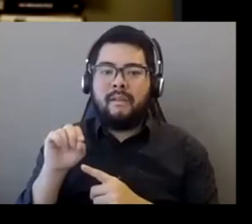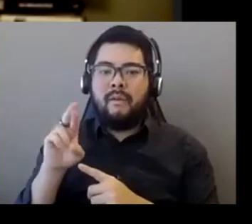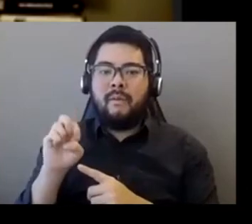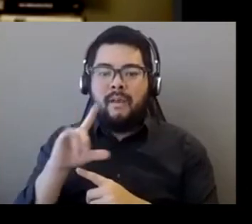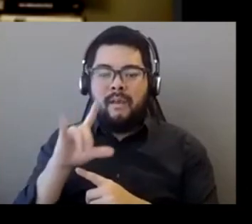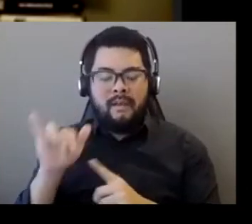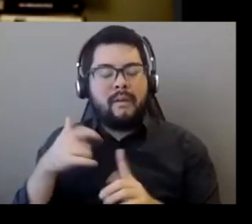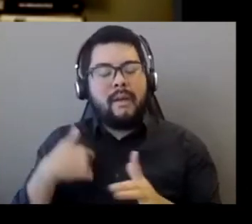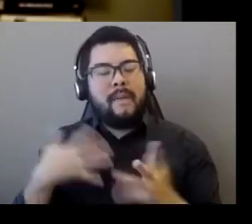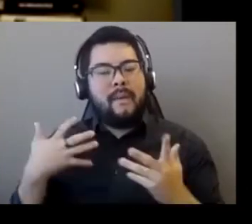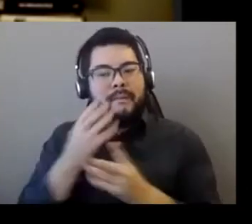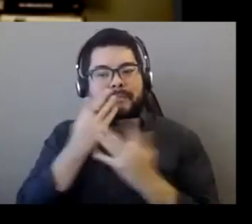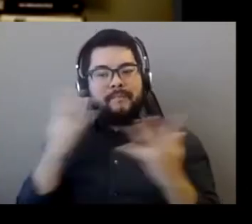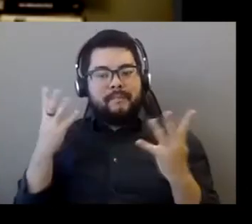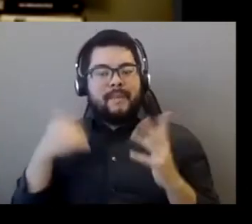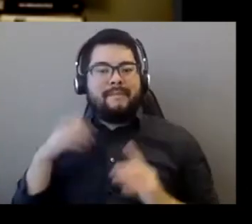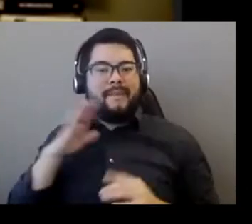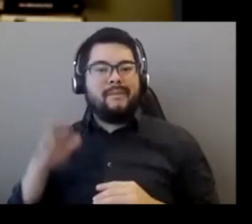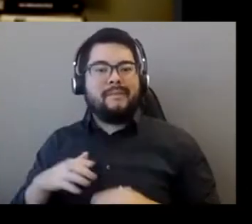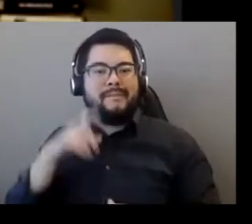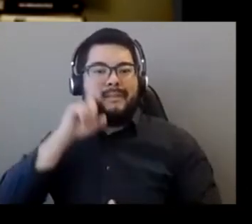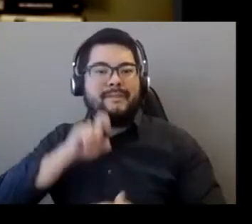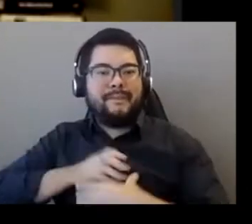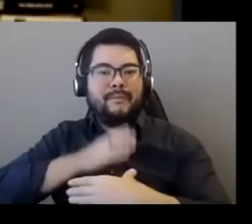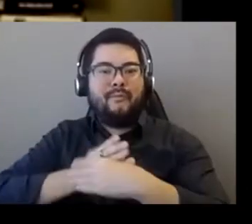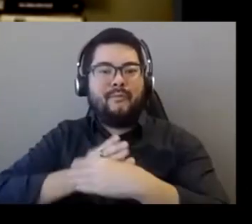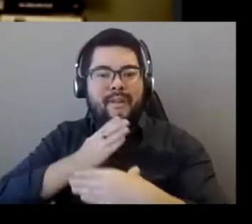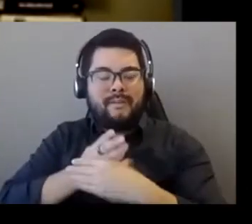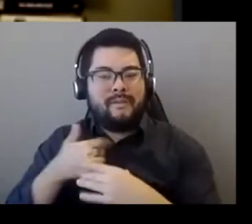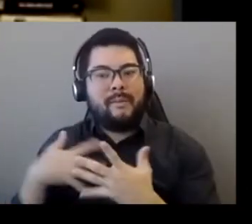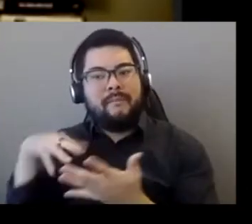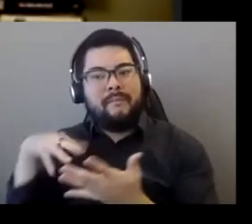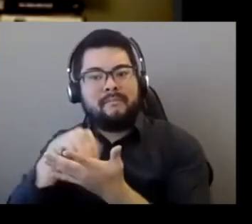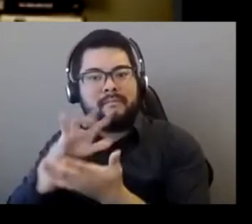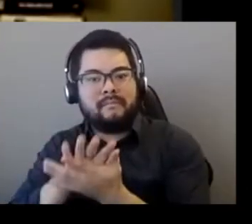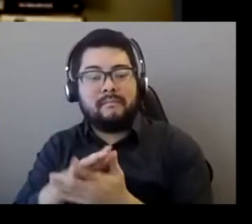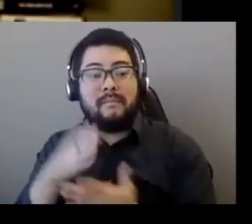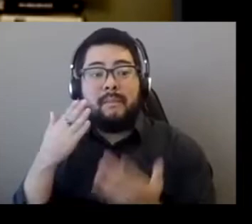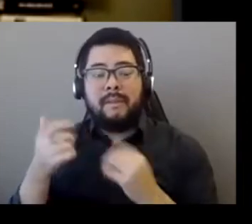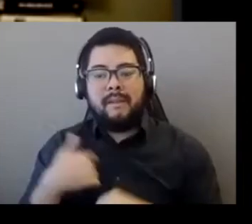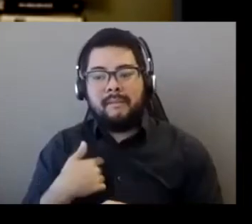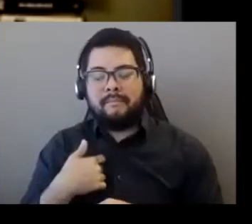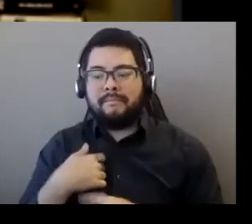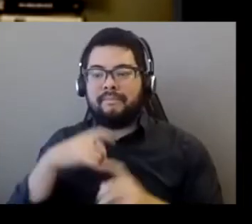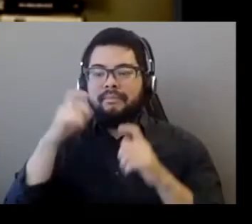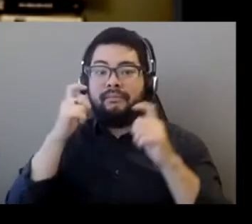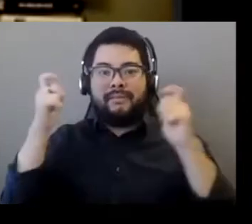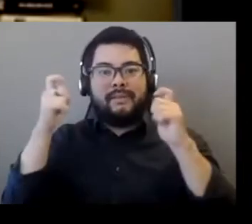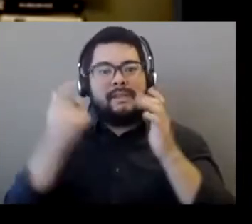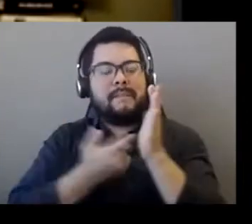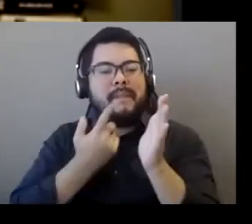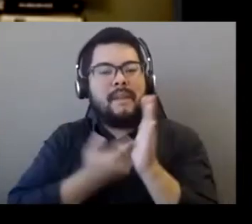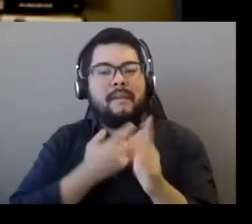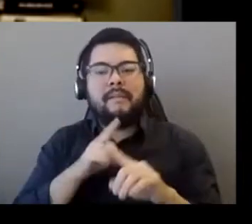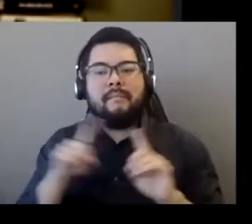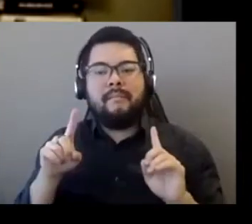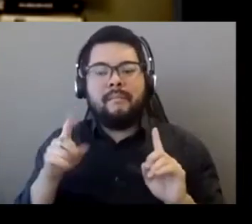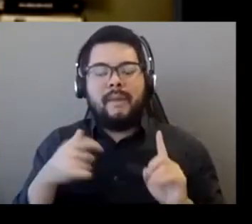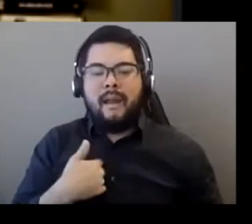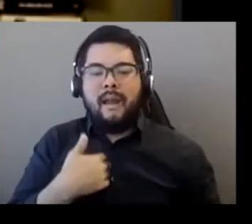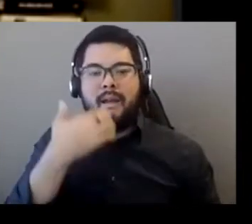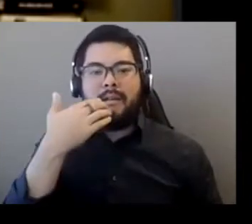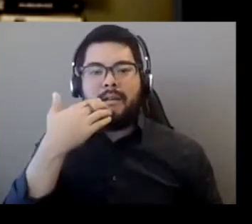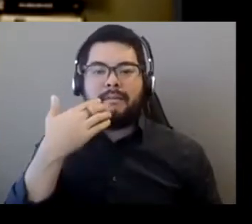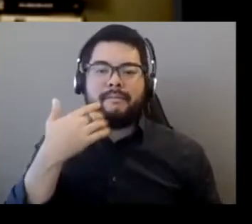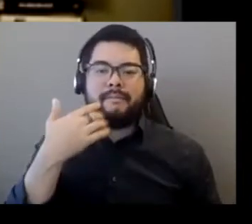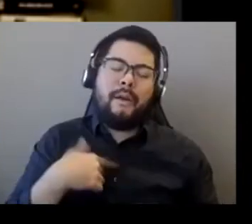harassed anybody, unlike Bill O'Reilly. So let's put that on the record. You know, maybe I'm a pinhead, but at least I'm not, you know, and I know I can't